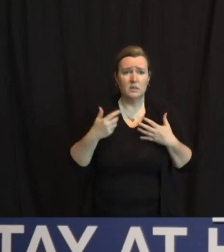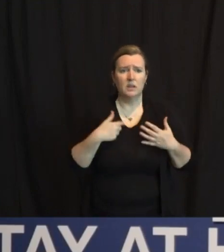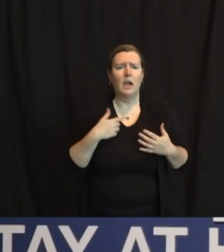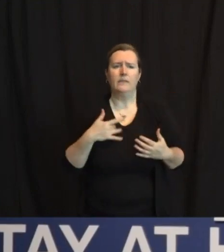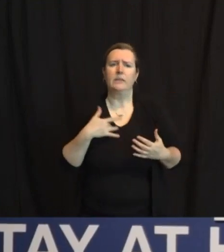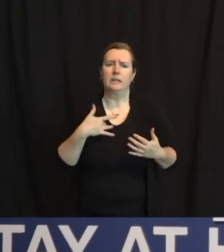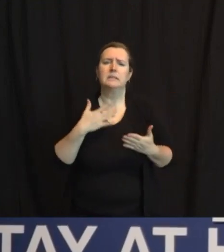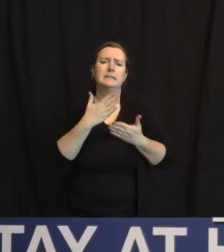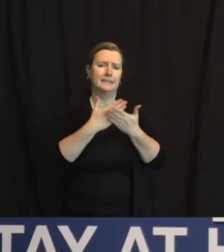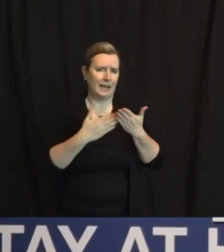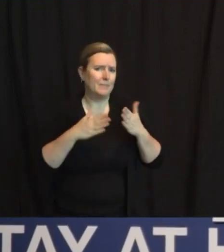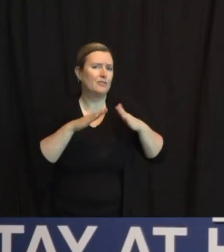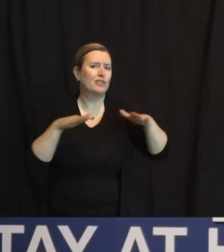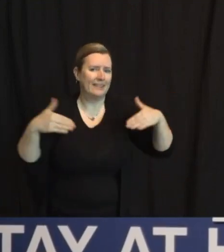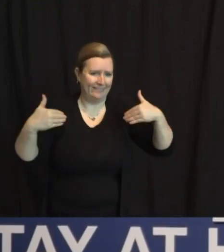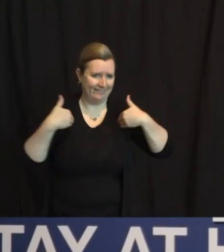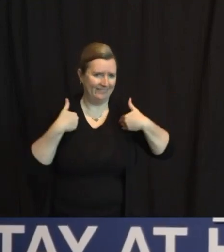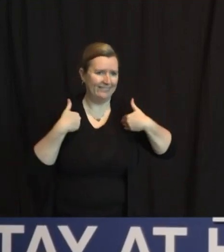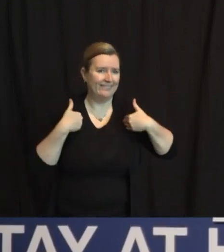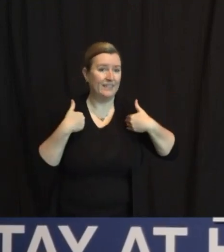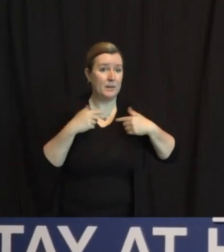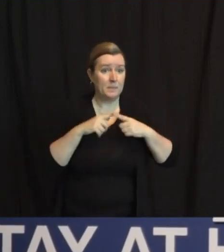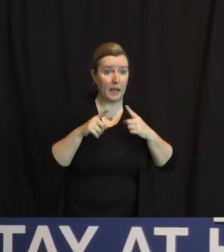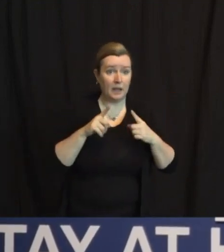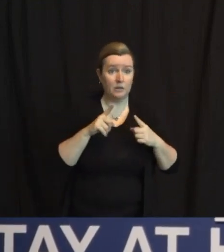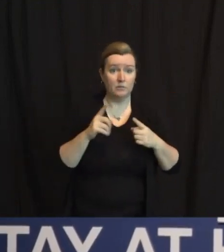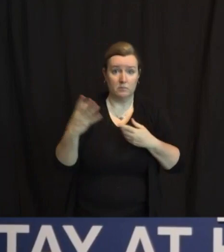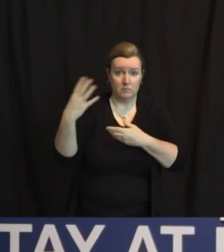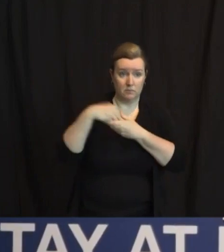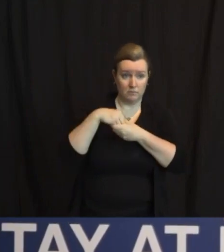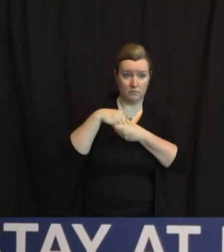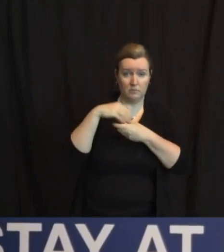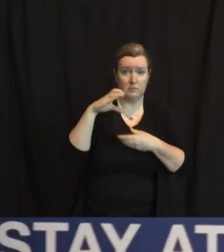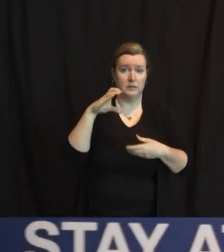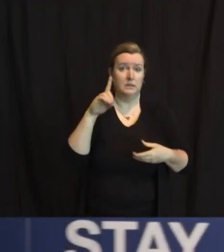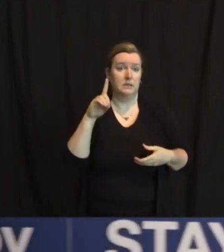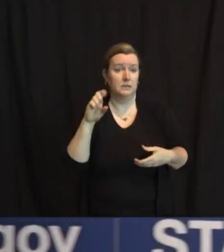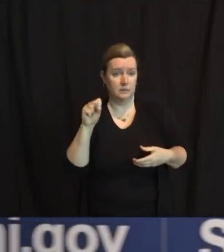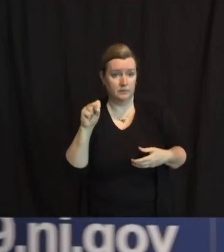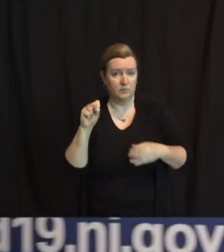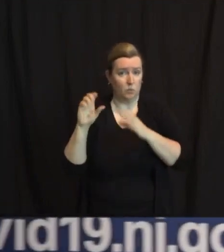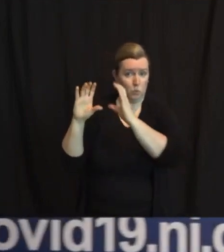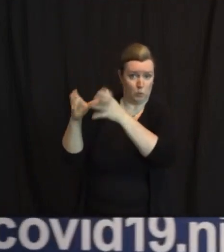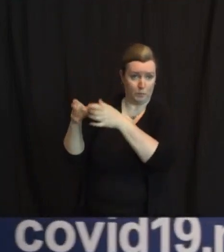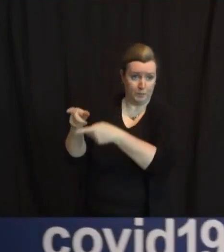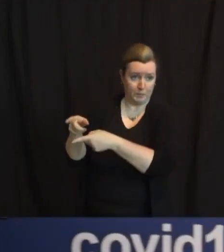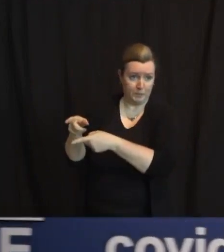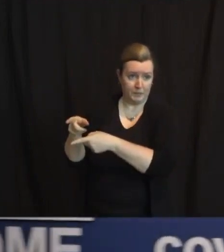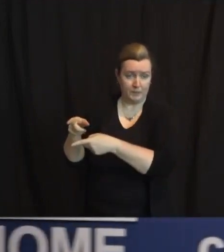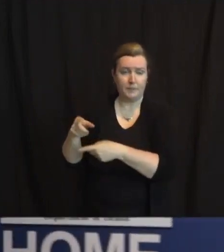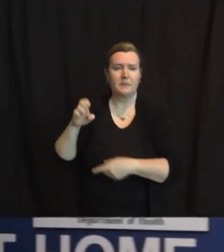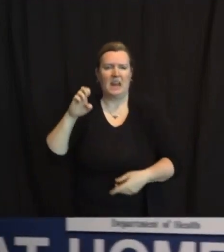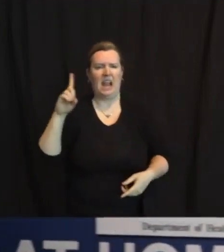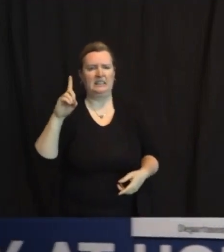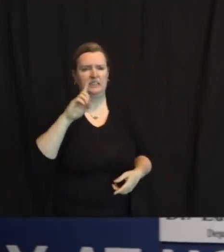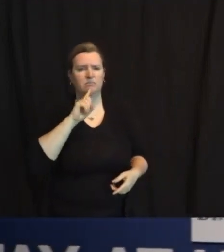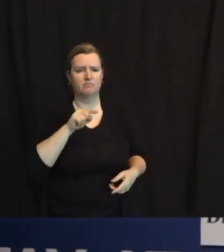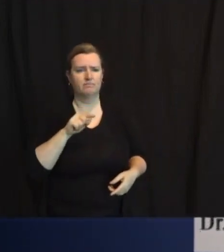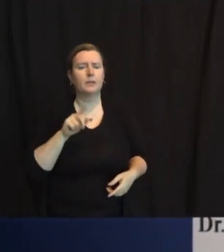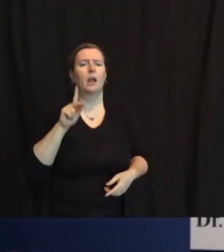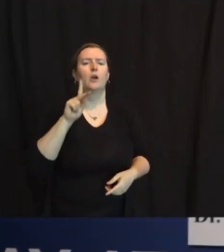but CDS is trying to track. Please. Kawasaki's disease is a